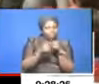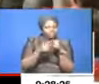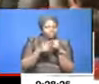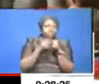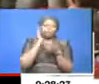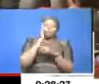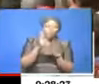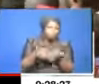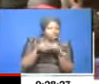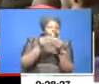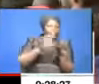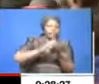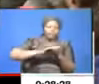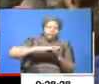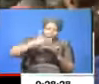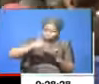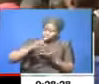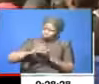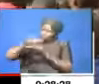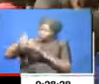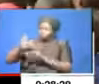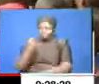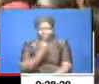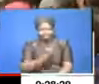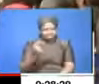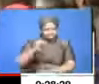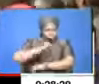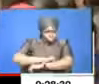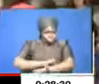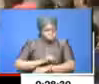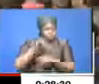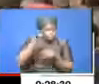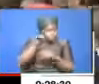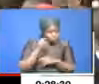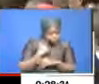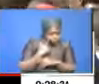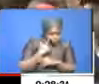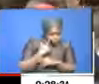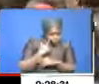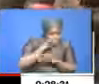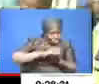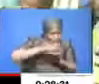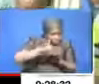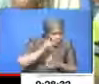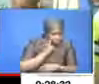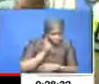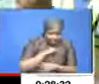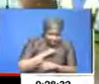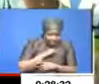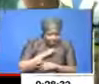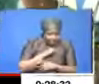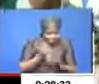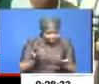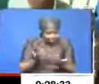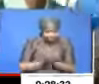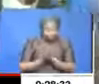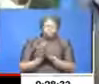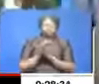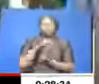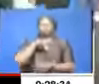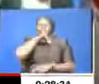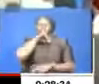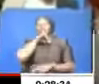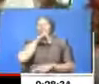laptop kila shule. Hiyo laptop mliona? Mliona hiyo laptop? Odinga, who